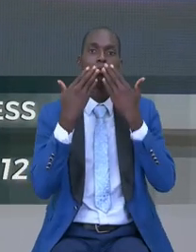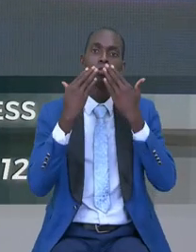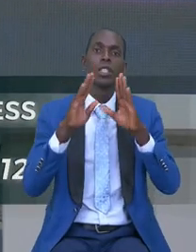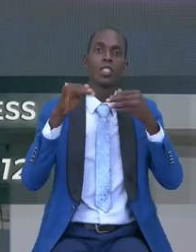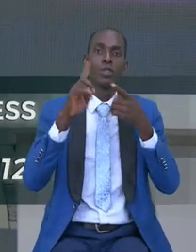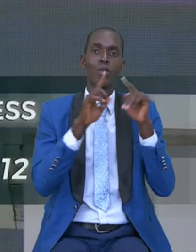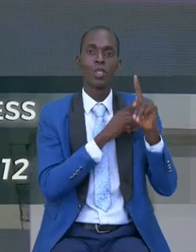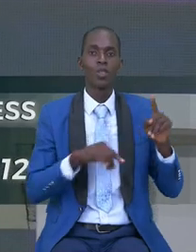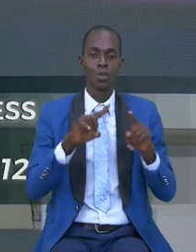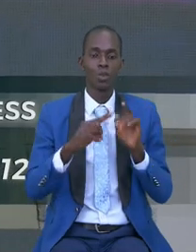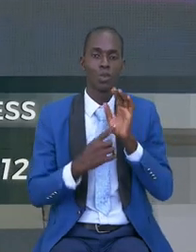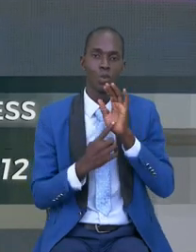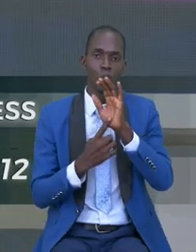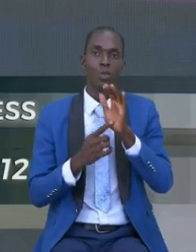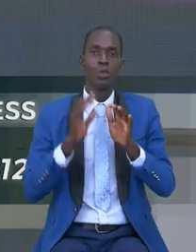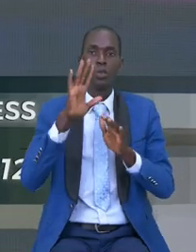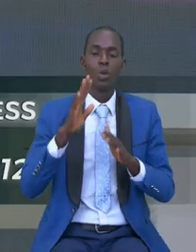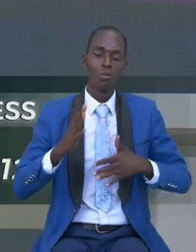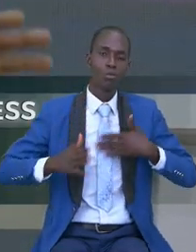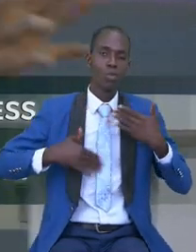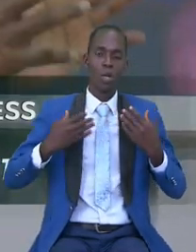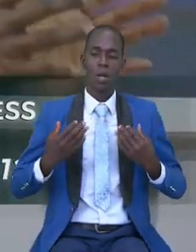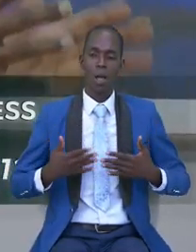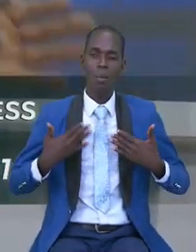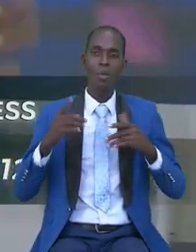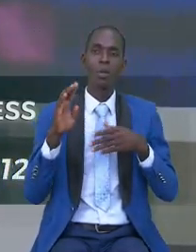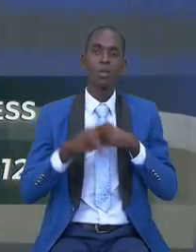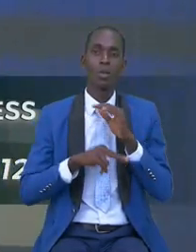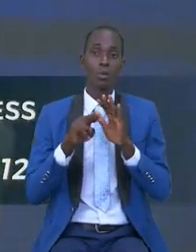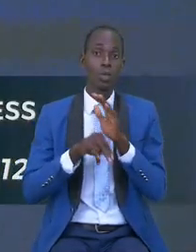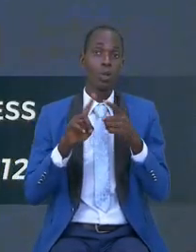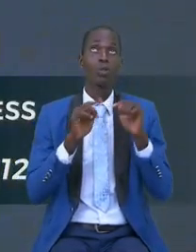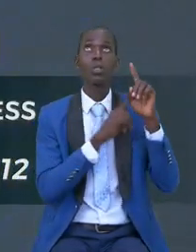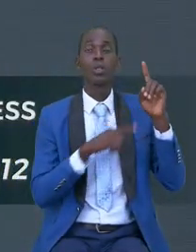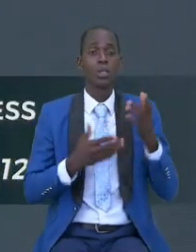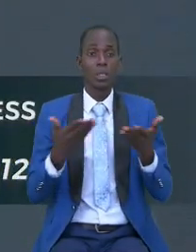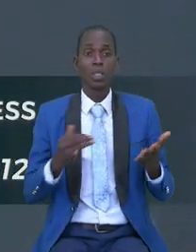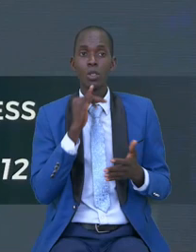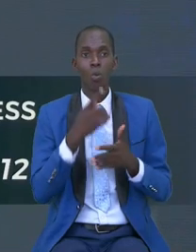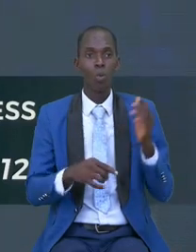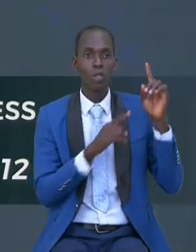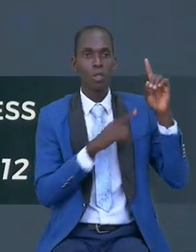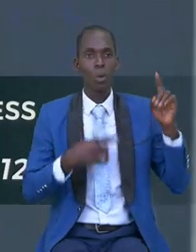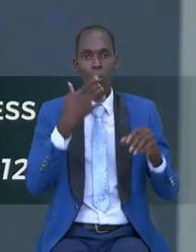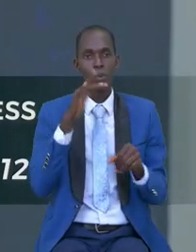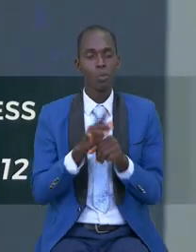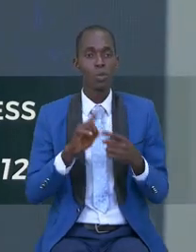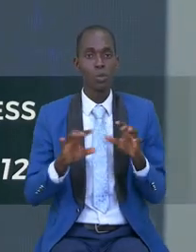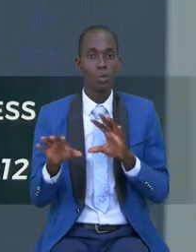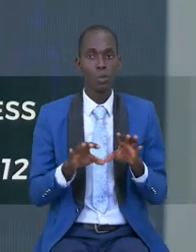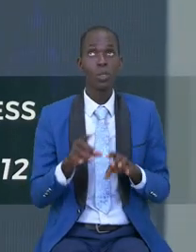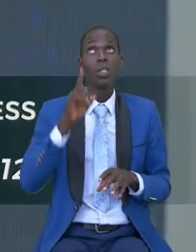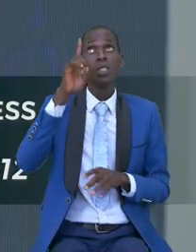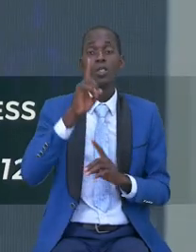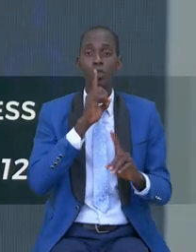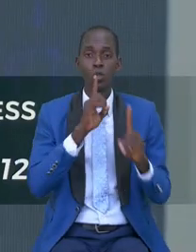your joy, your excitement to the Lord. Here is what God said he will do. He spoke to